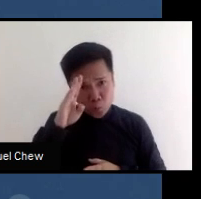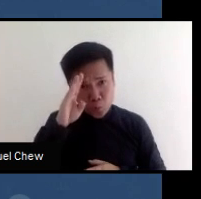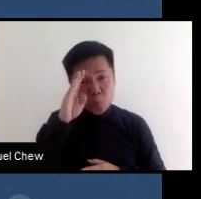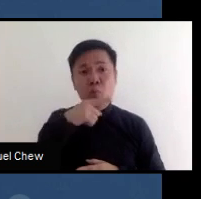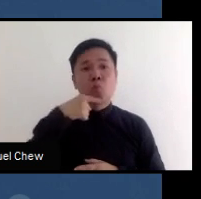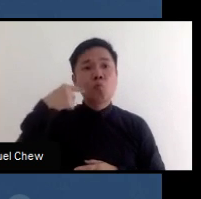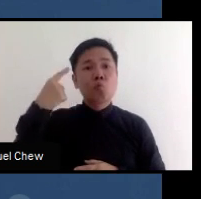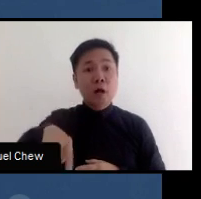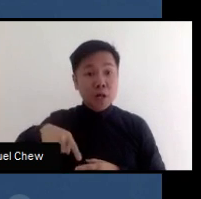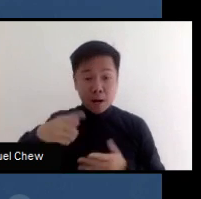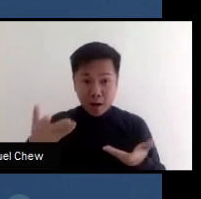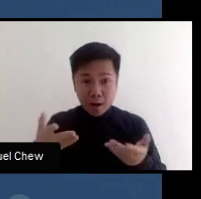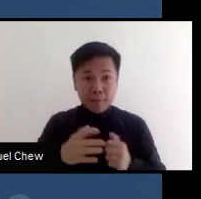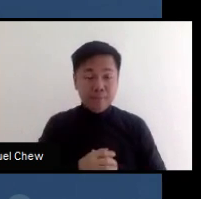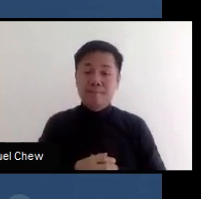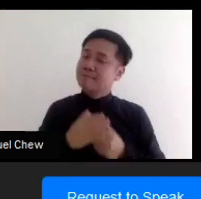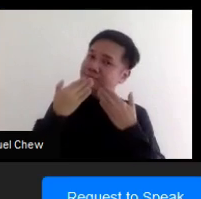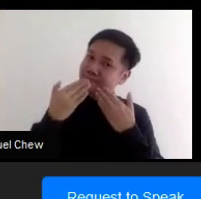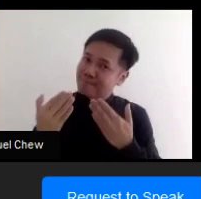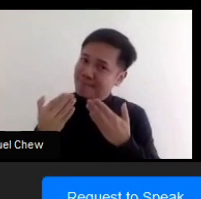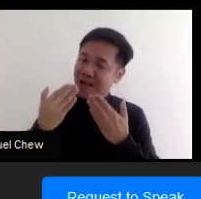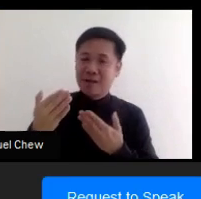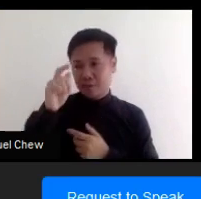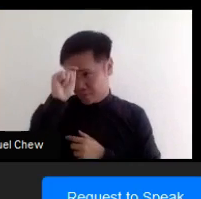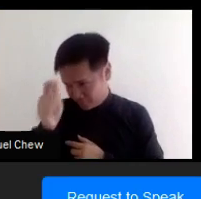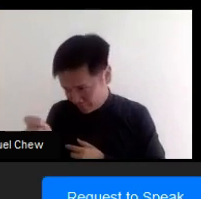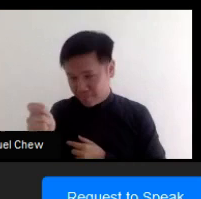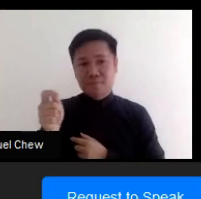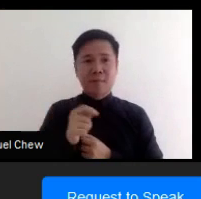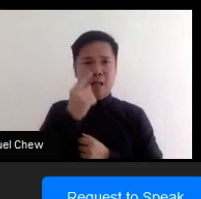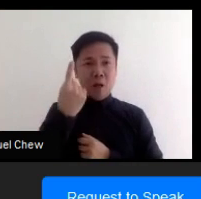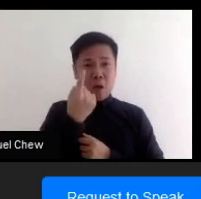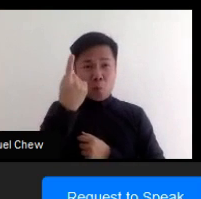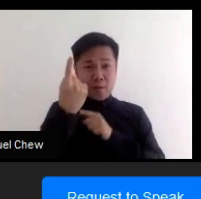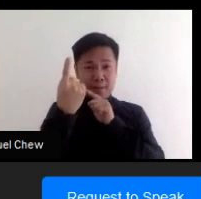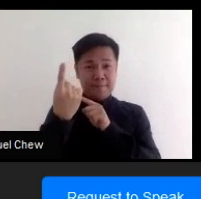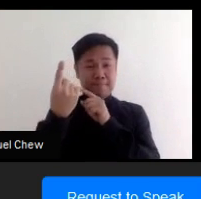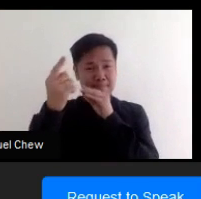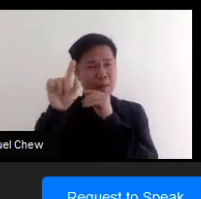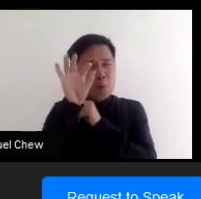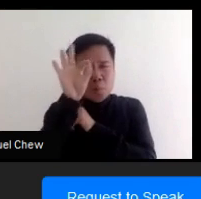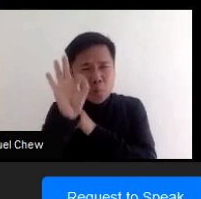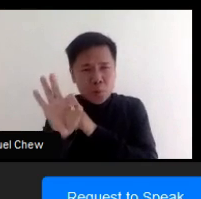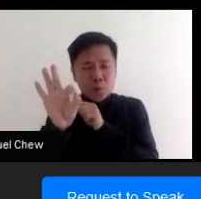of Russia. Thank you, Madam Chair, for giving me the floor. Actually, I have only one question regarding the